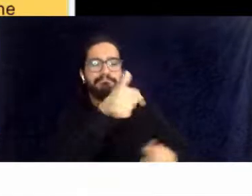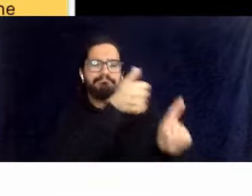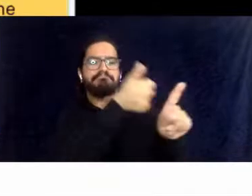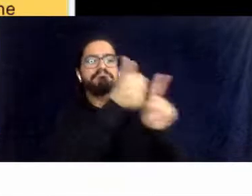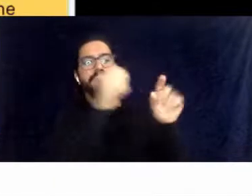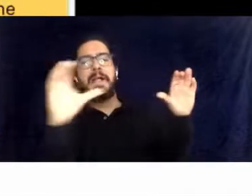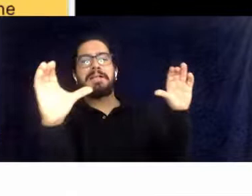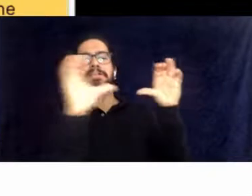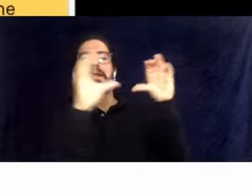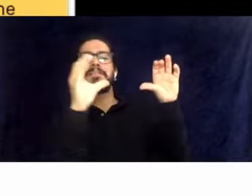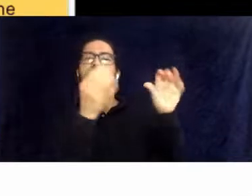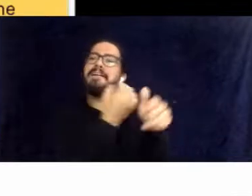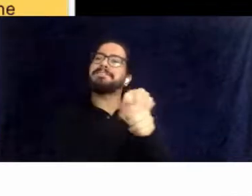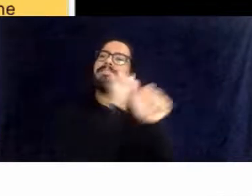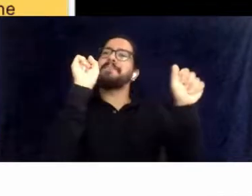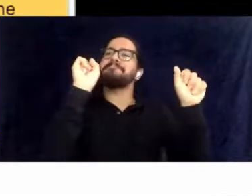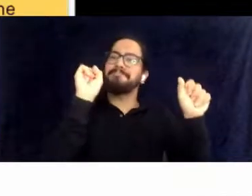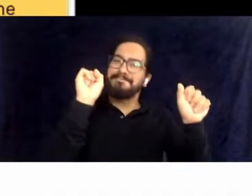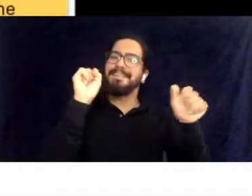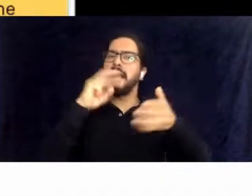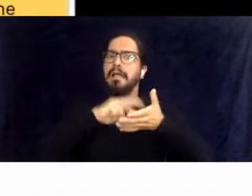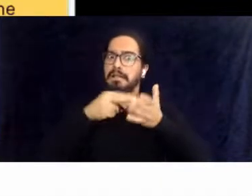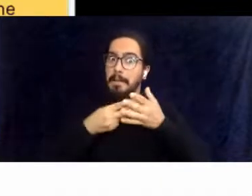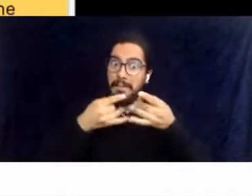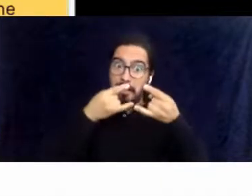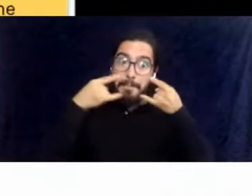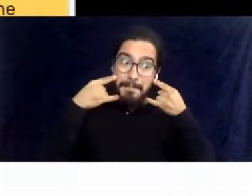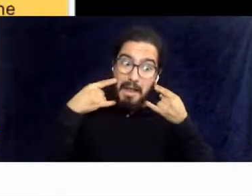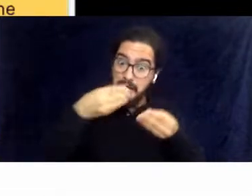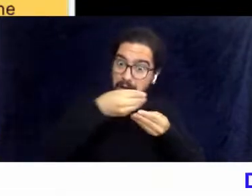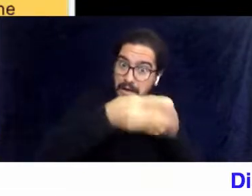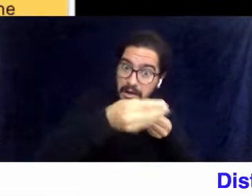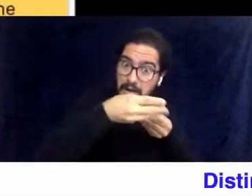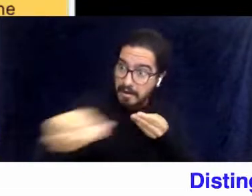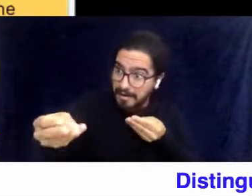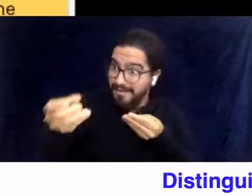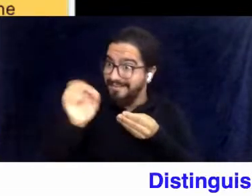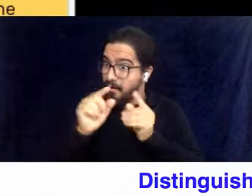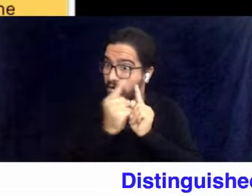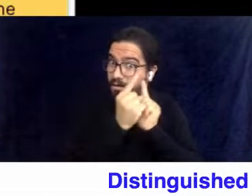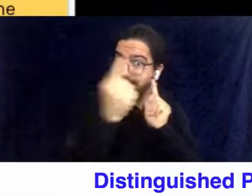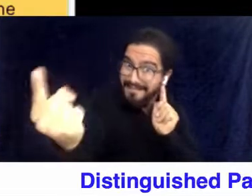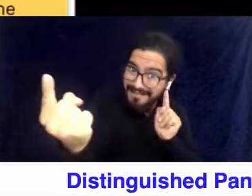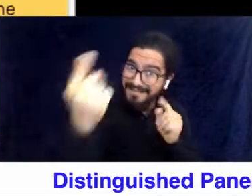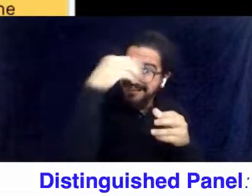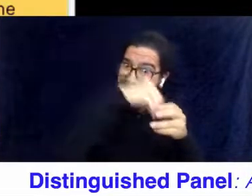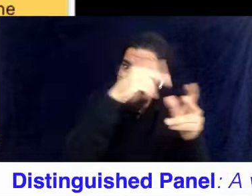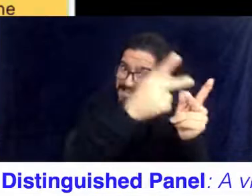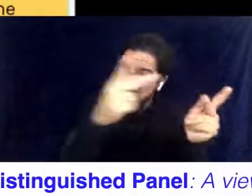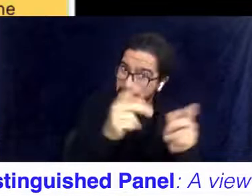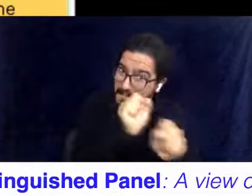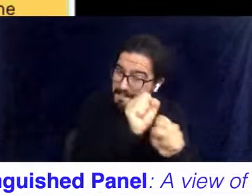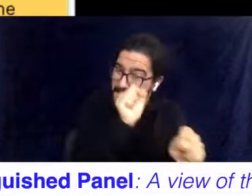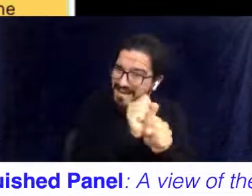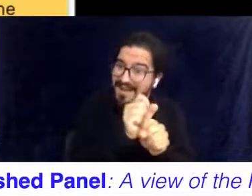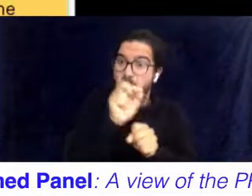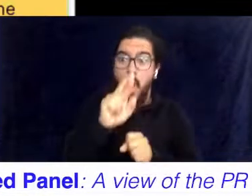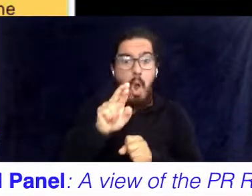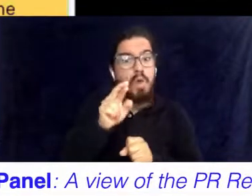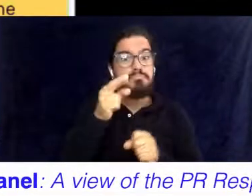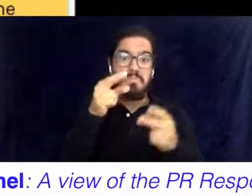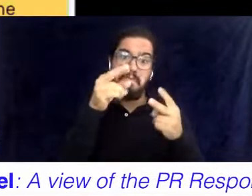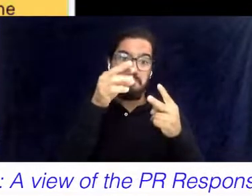really know, are they providing masks? Are they social distancing? Are they, allowing people to work from home as much as they